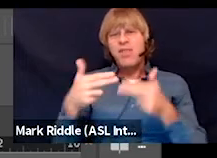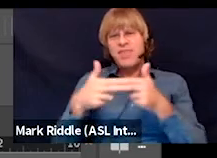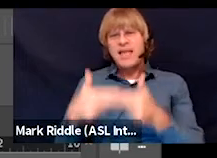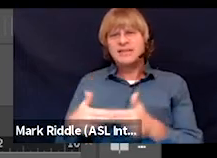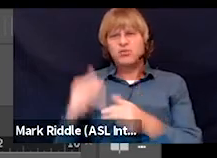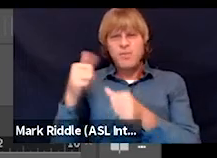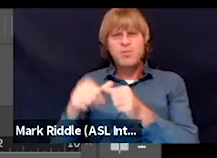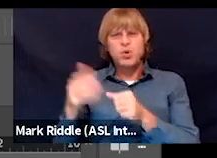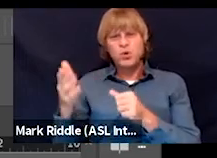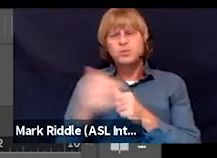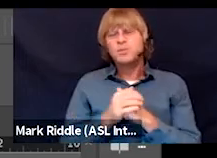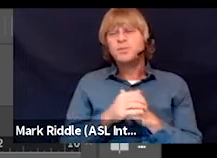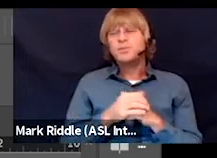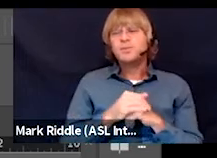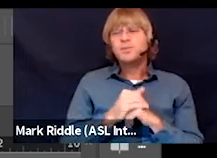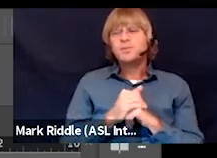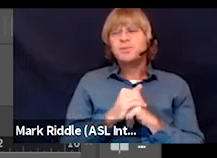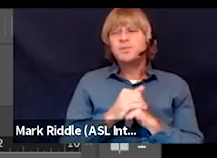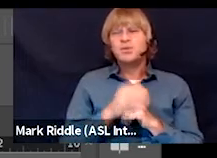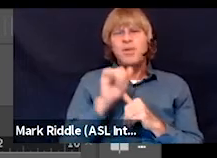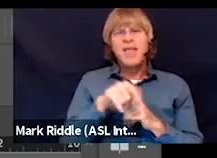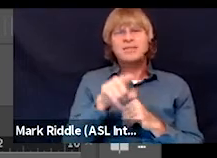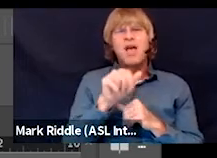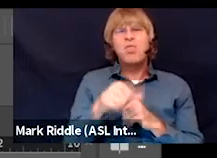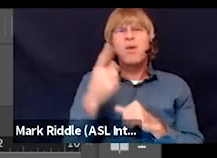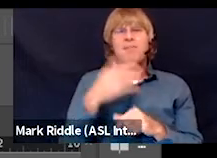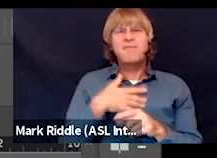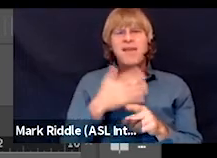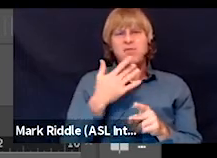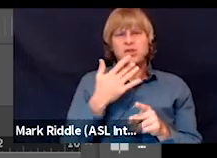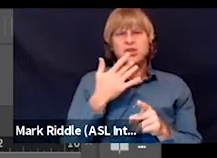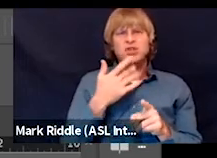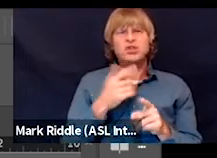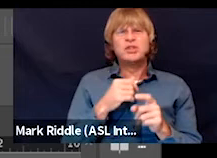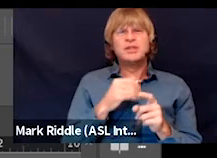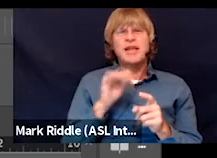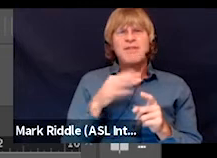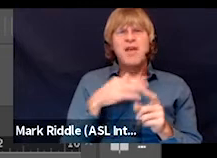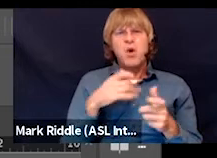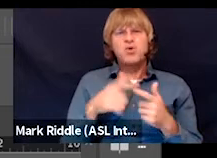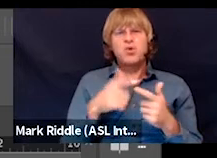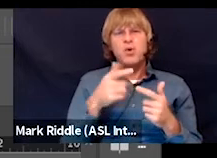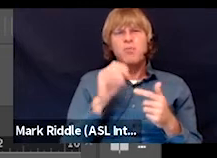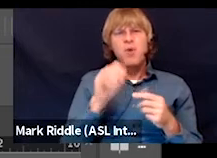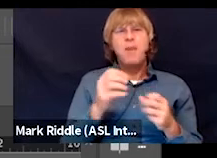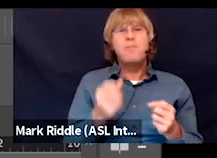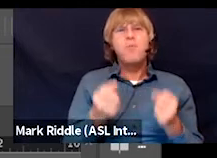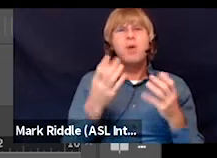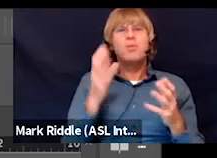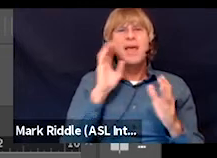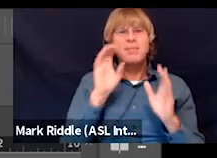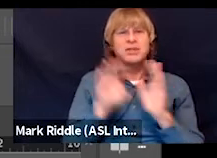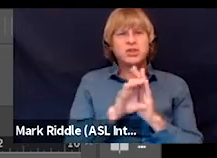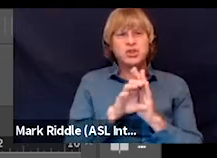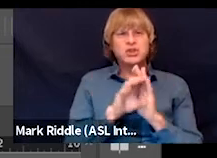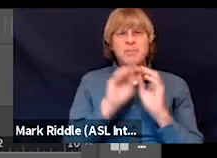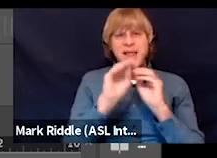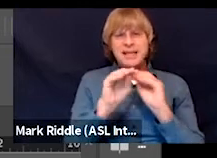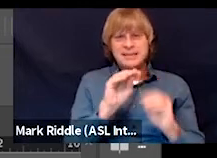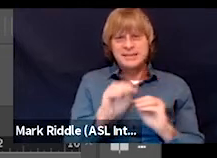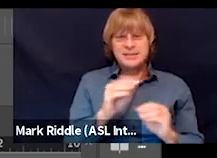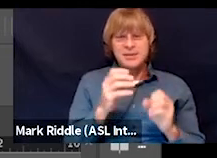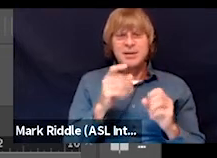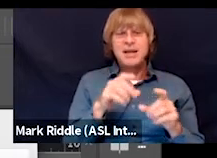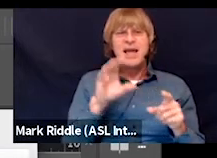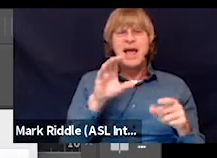remember. Yeah. So this is another one of my favorites. If I want to place multiple images, so you know, so I'll place